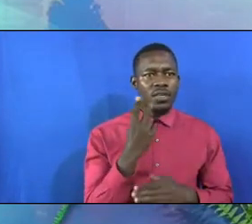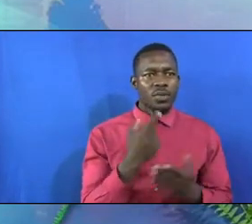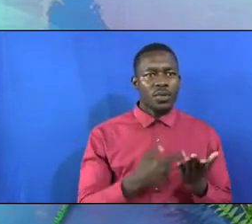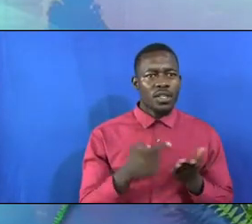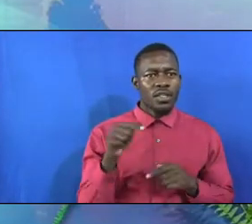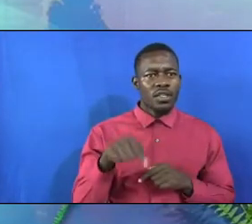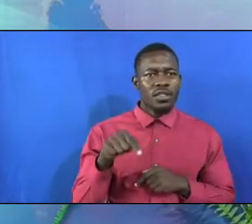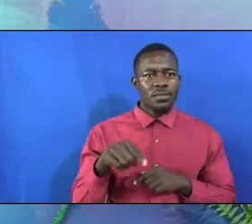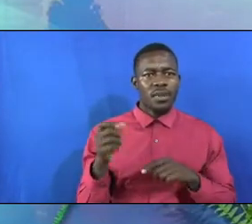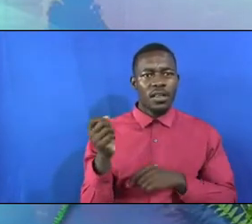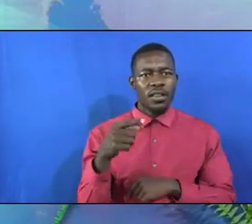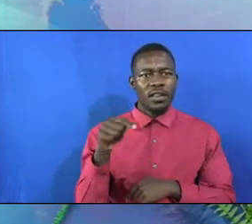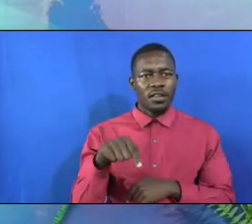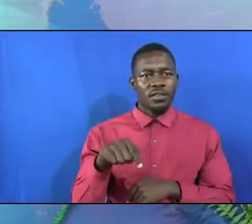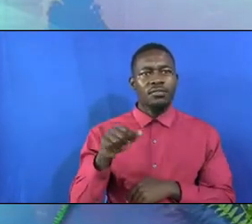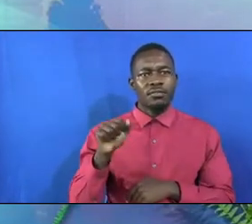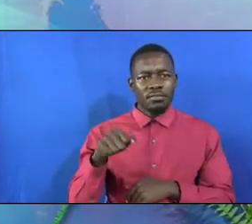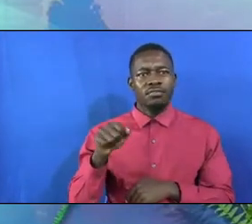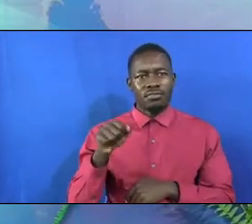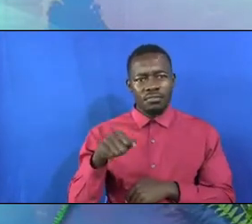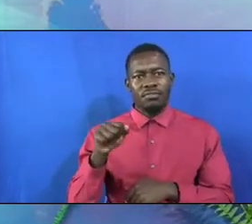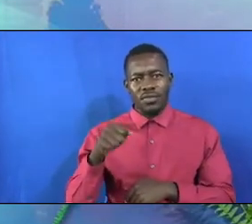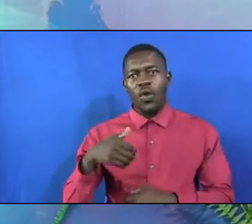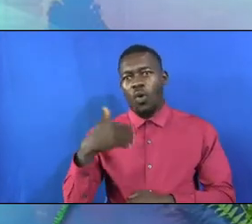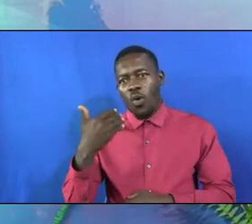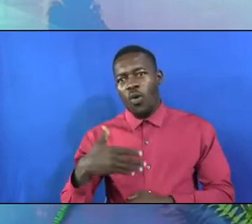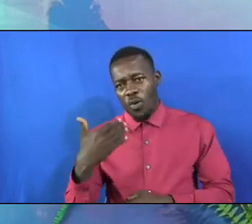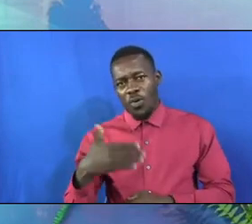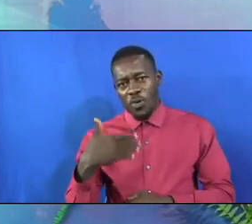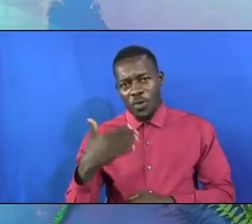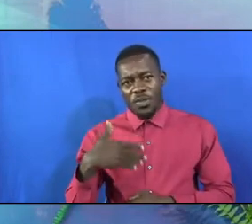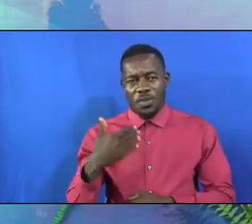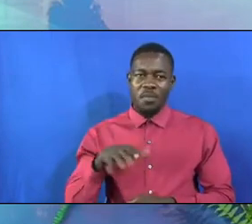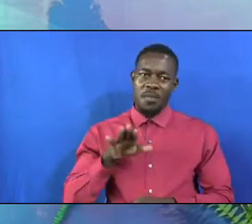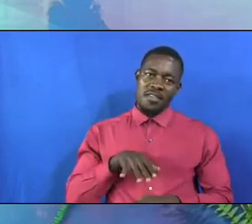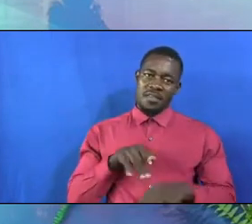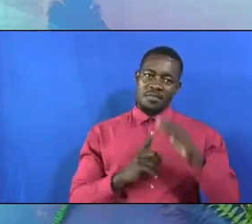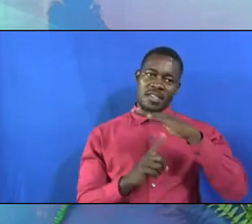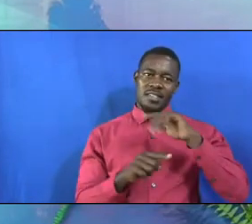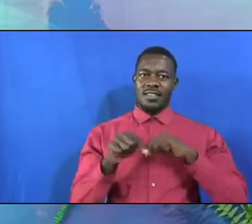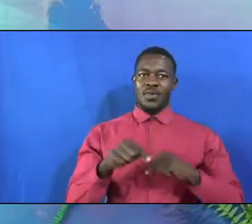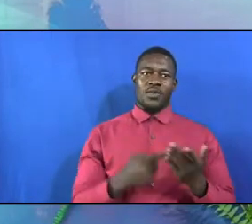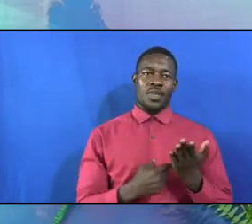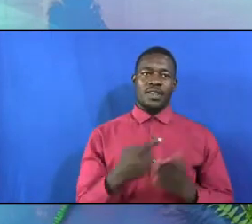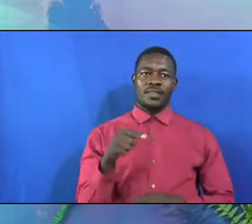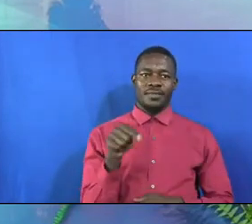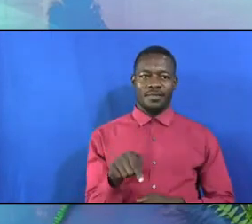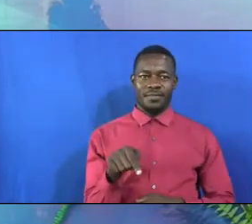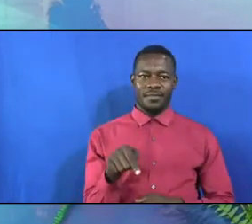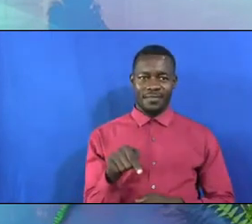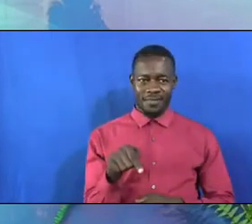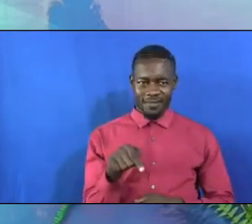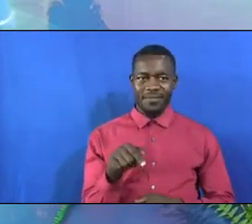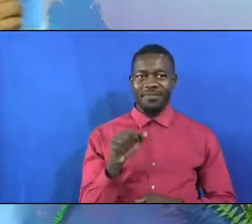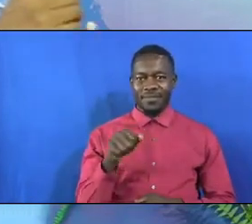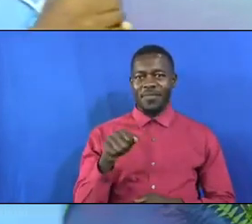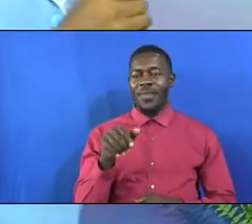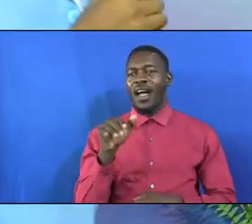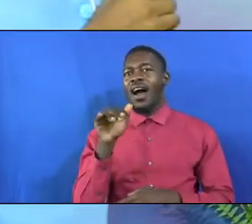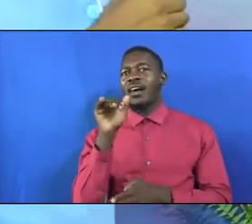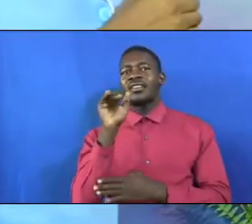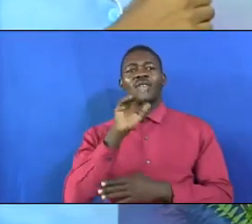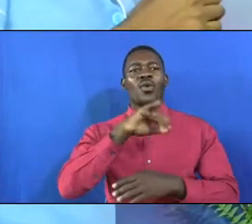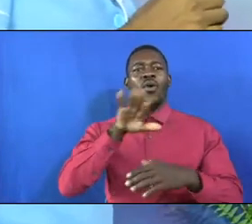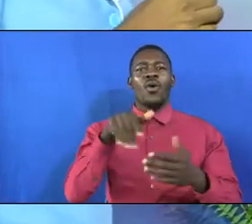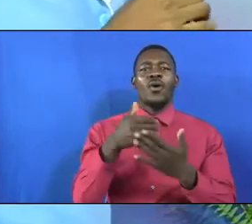is always the Women Ministries Week of Emphasis. And I want to challenge every